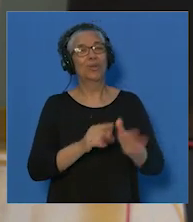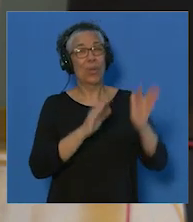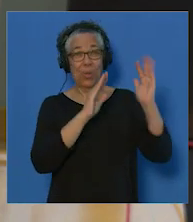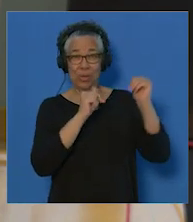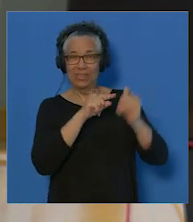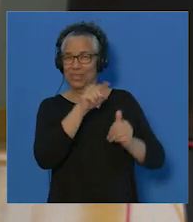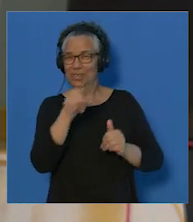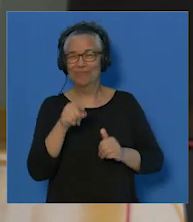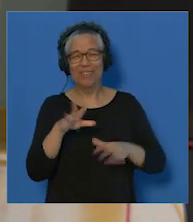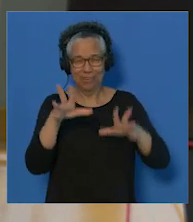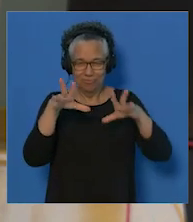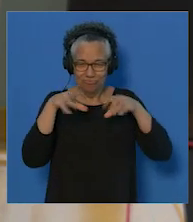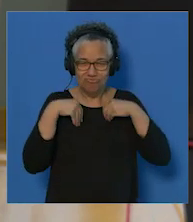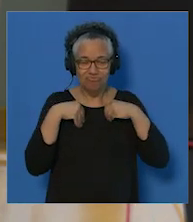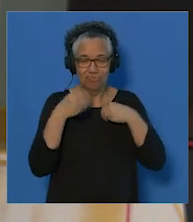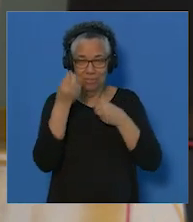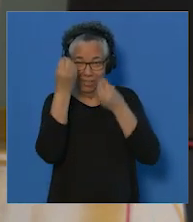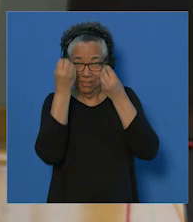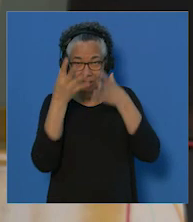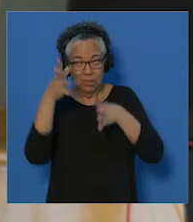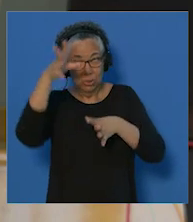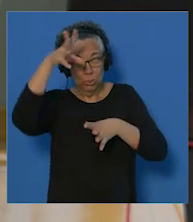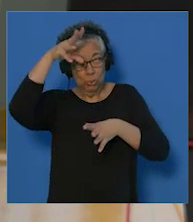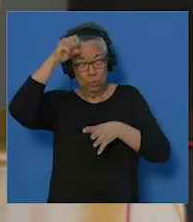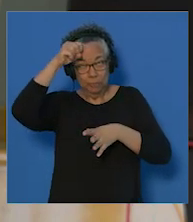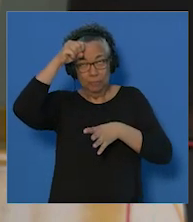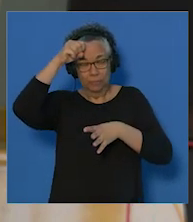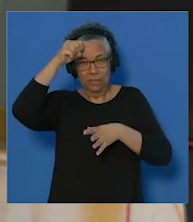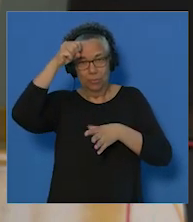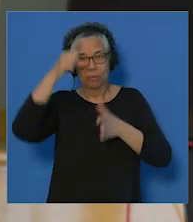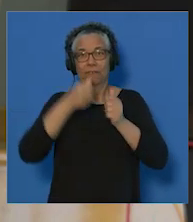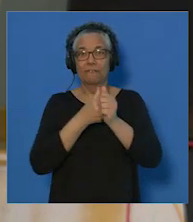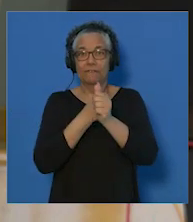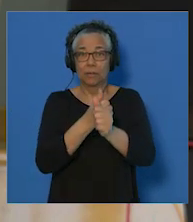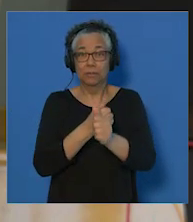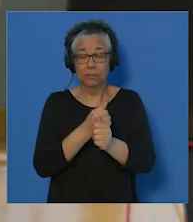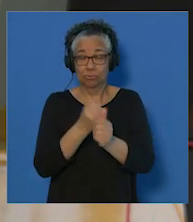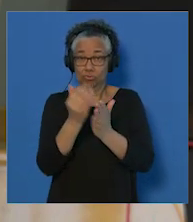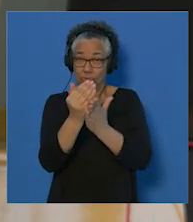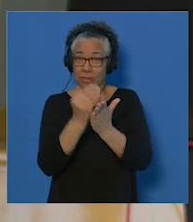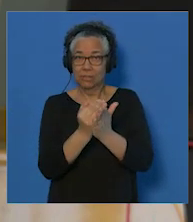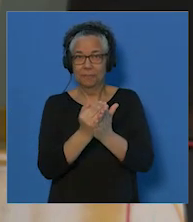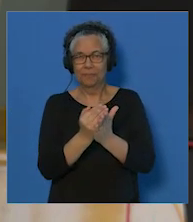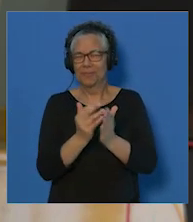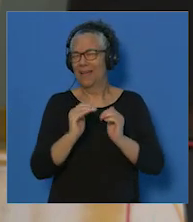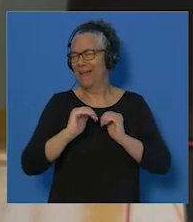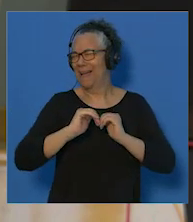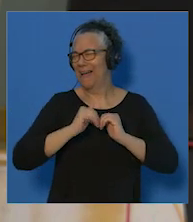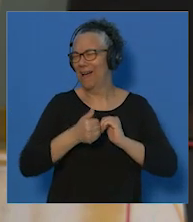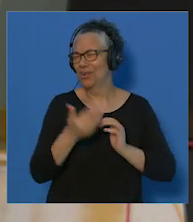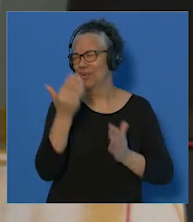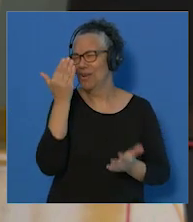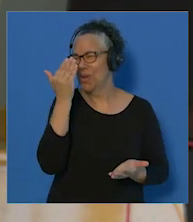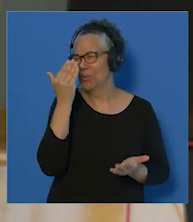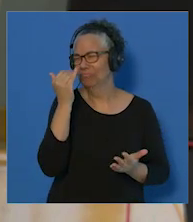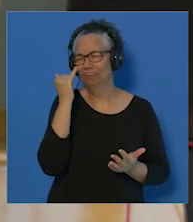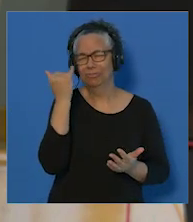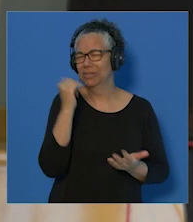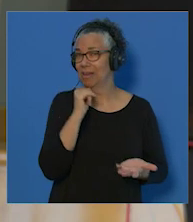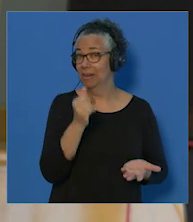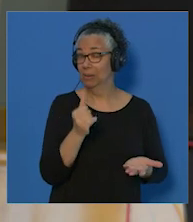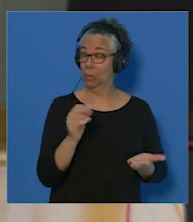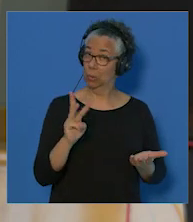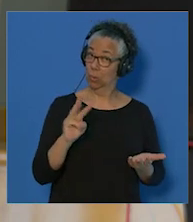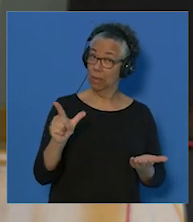to absorb the information and will abide by the restrictions. How will we know if we aren't?